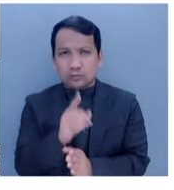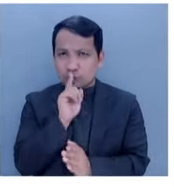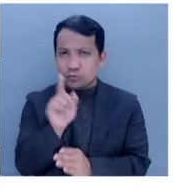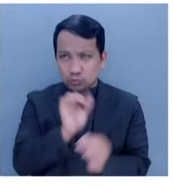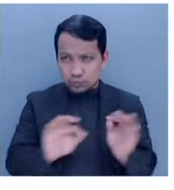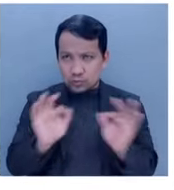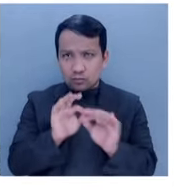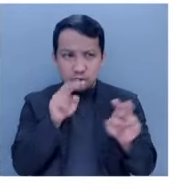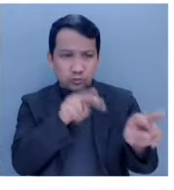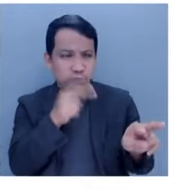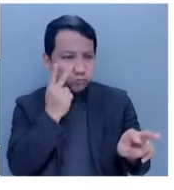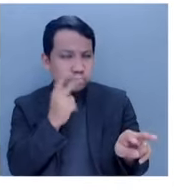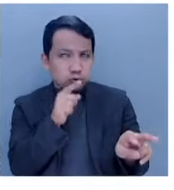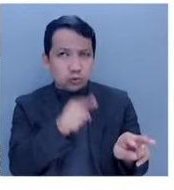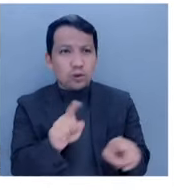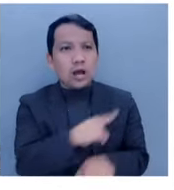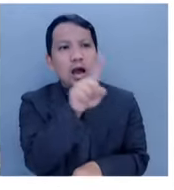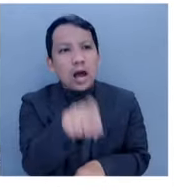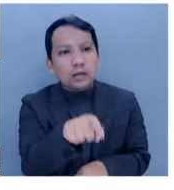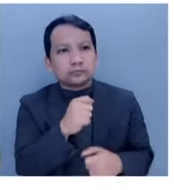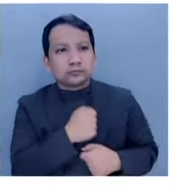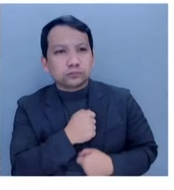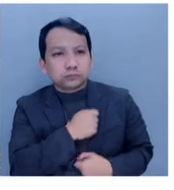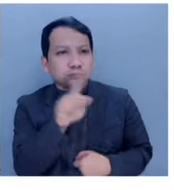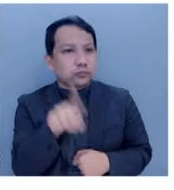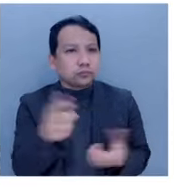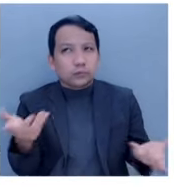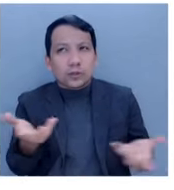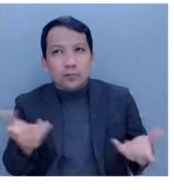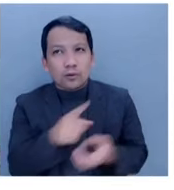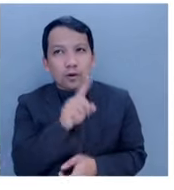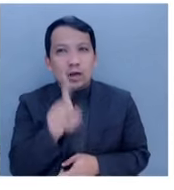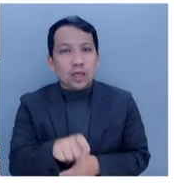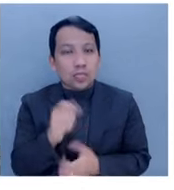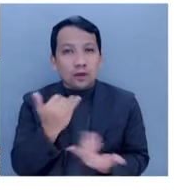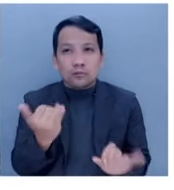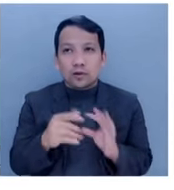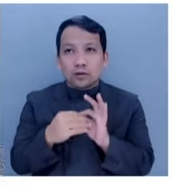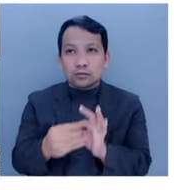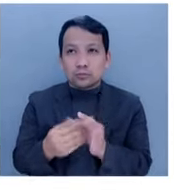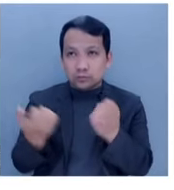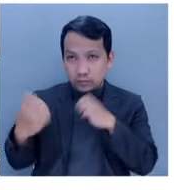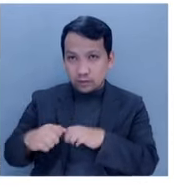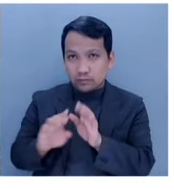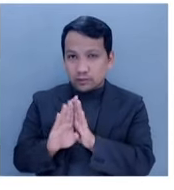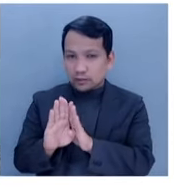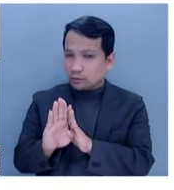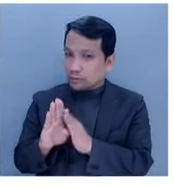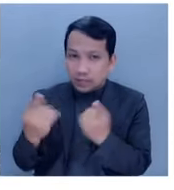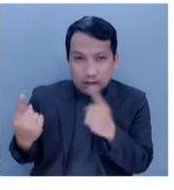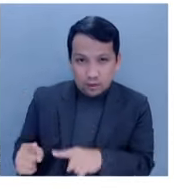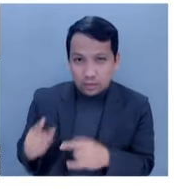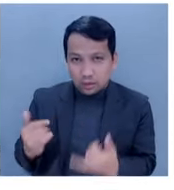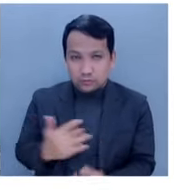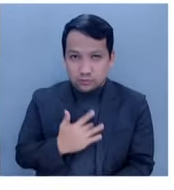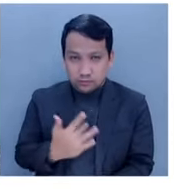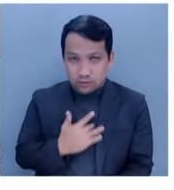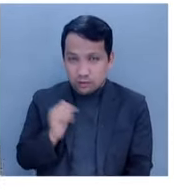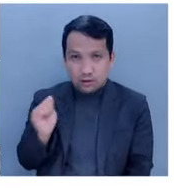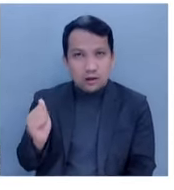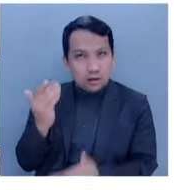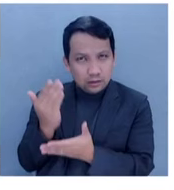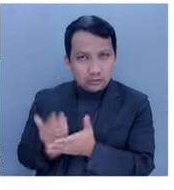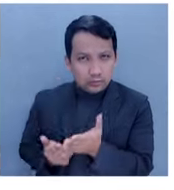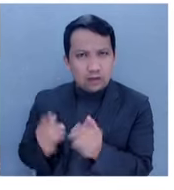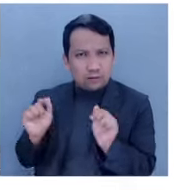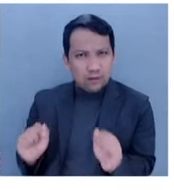that you see them and ask the military about their whereabouts, because now, because of this development, I'm really fearful that something